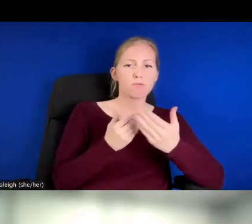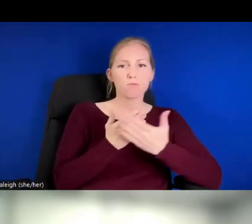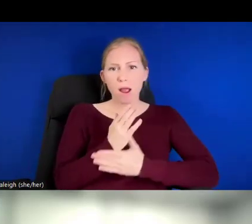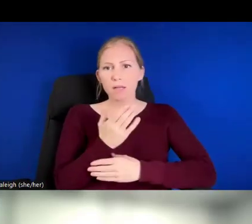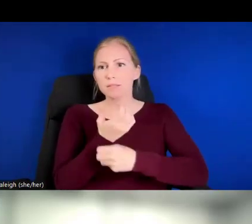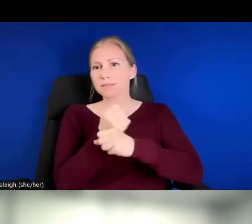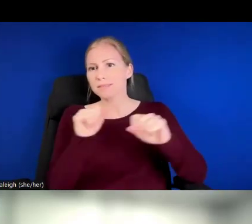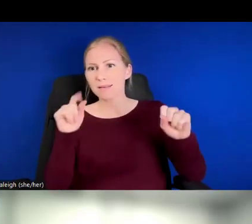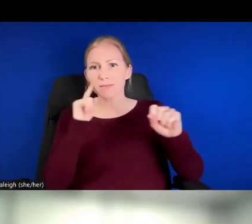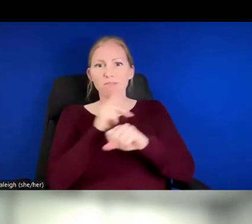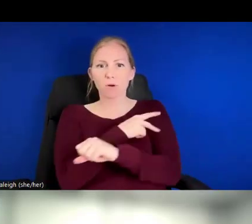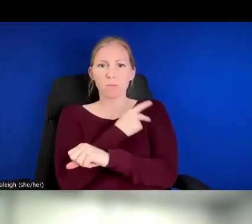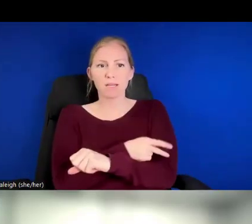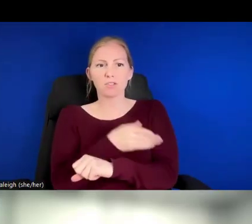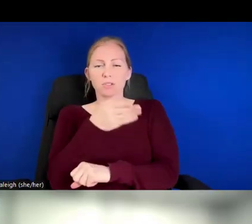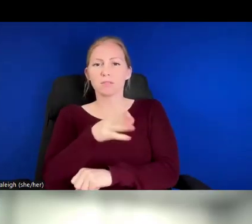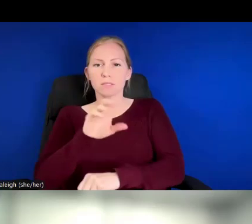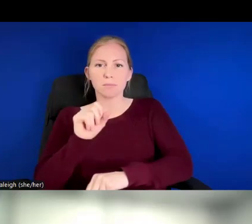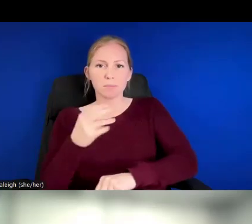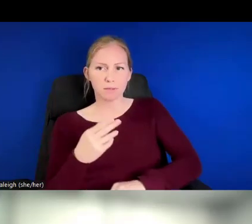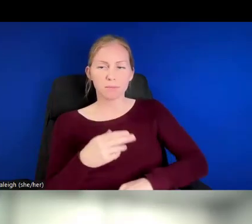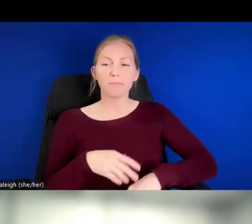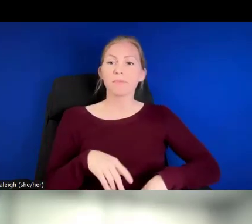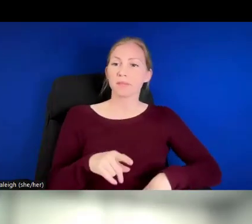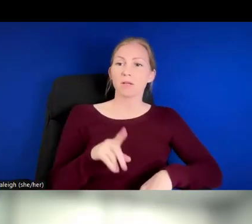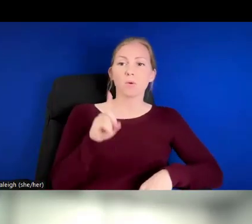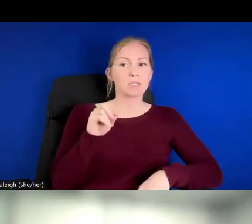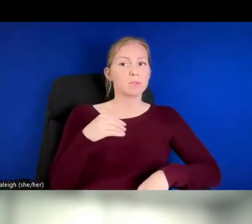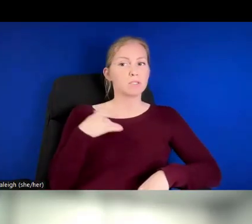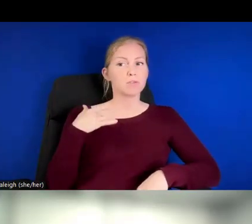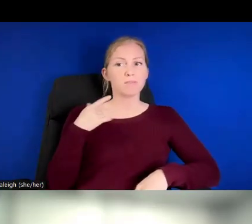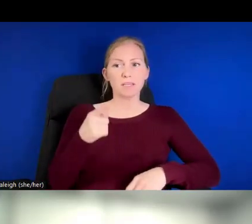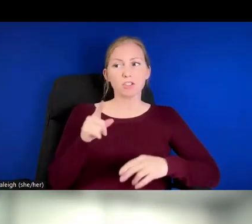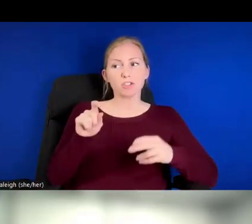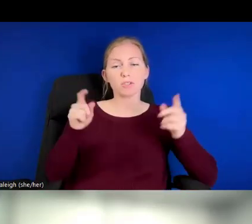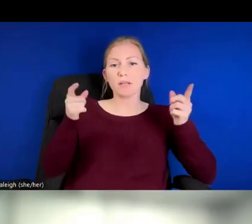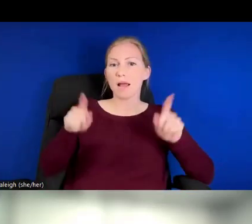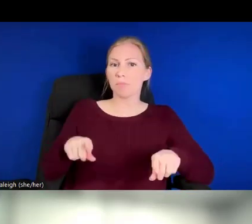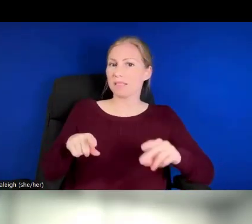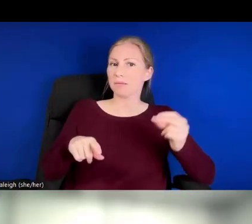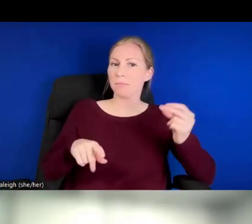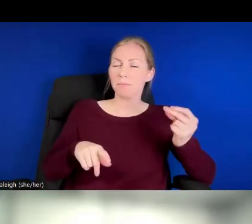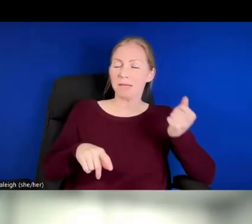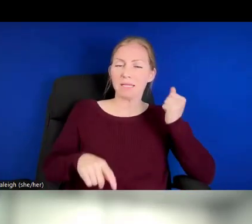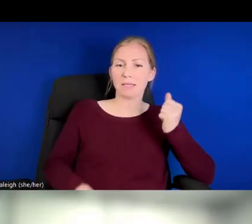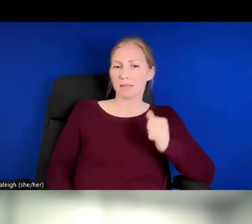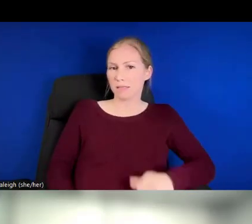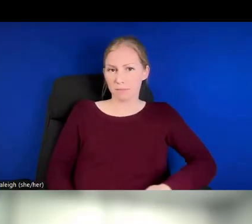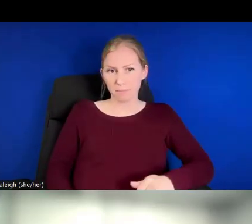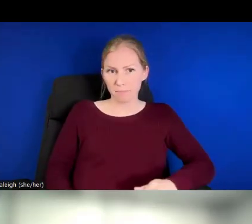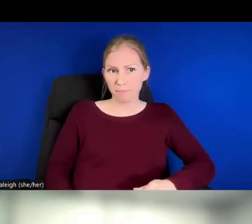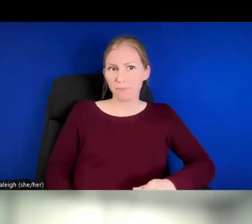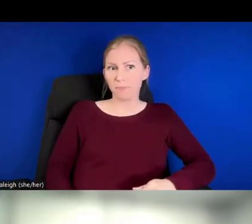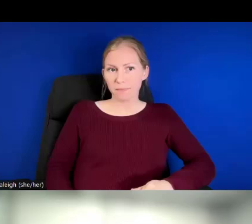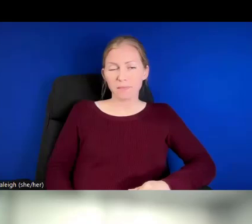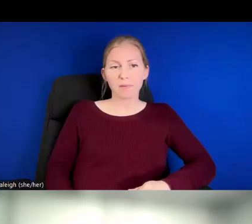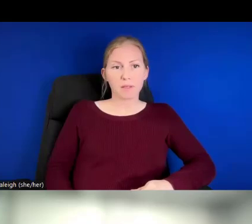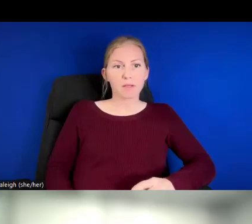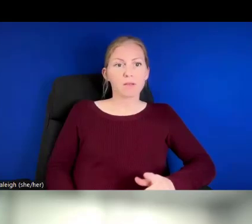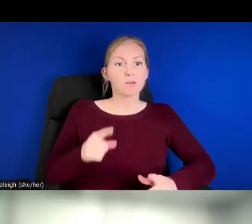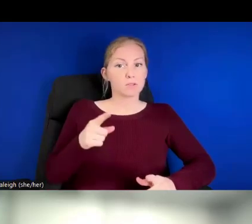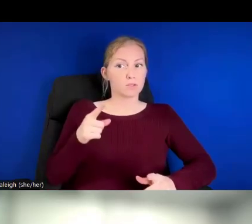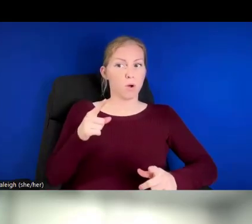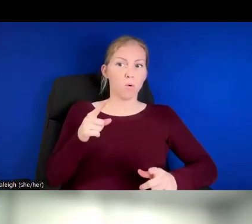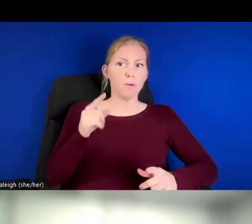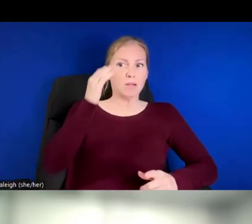of patients at Bridgewater. So we do feel that that should happen without delay. And you know, we feel that it needs